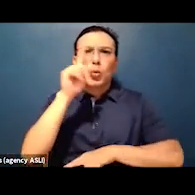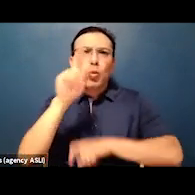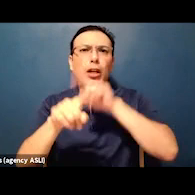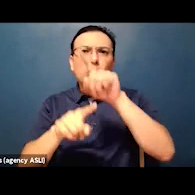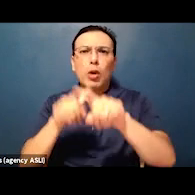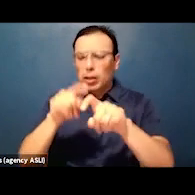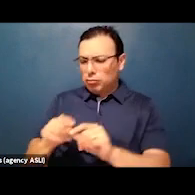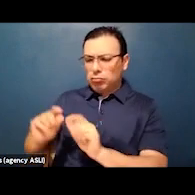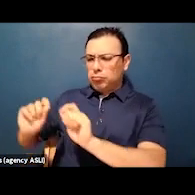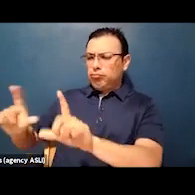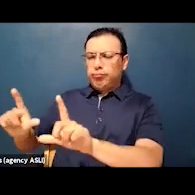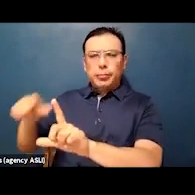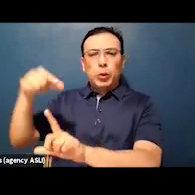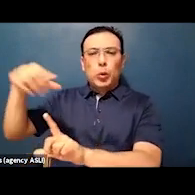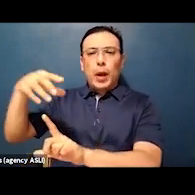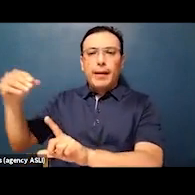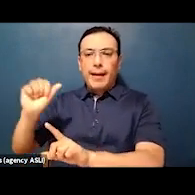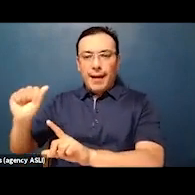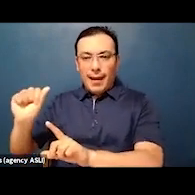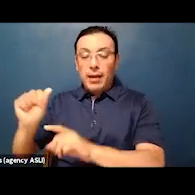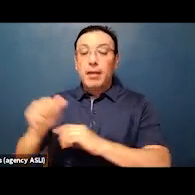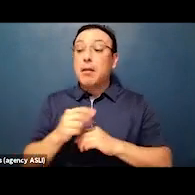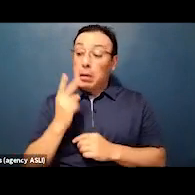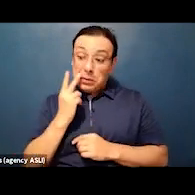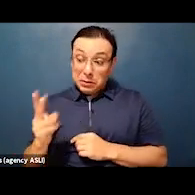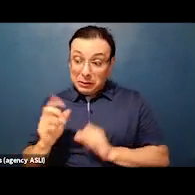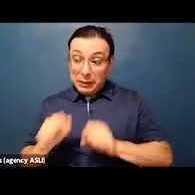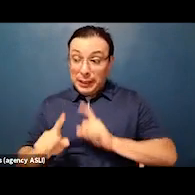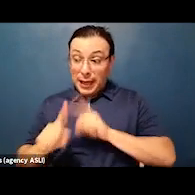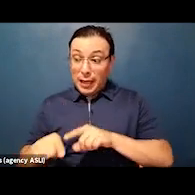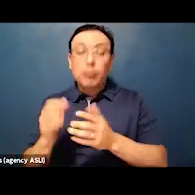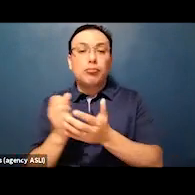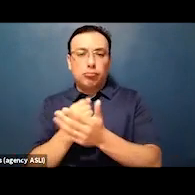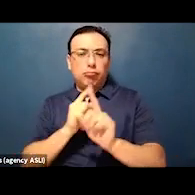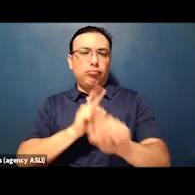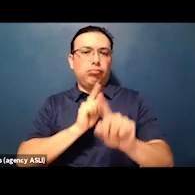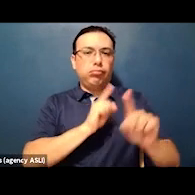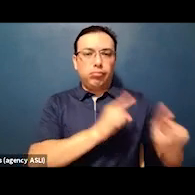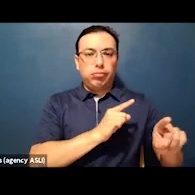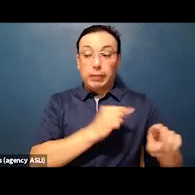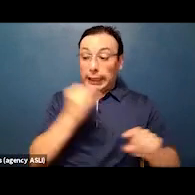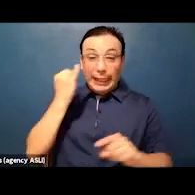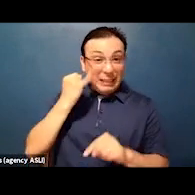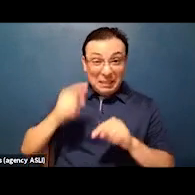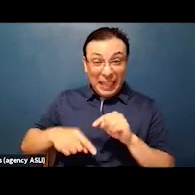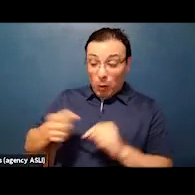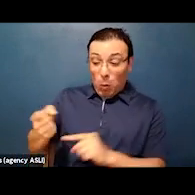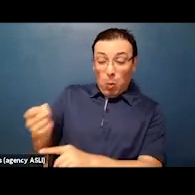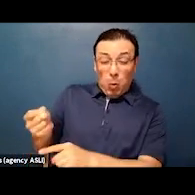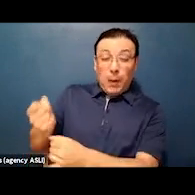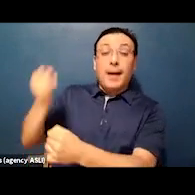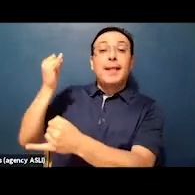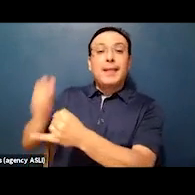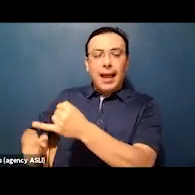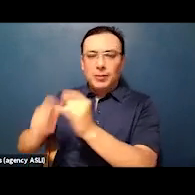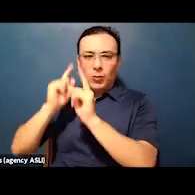along, or towards the end, we'll set some time aside, time permitting, to answer some of